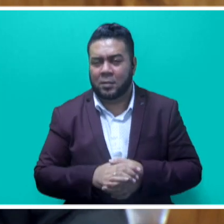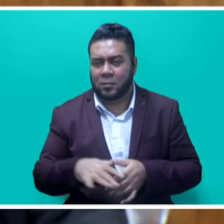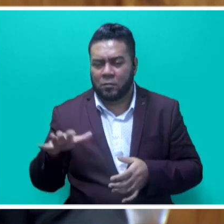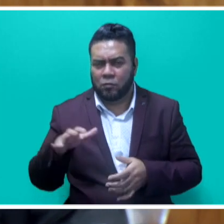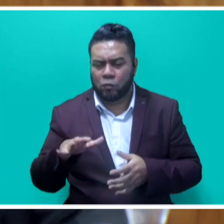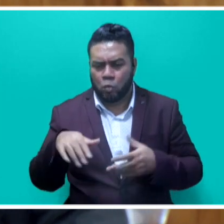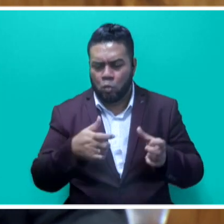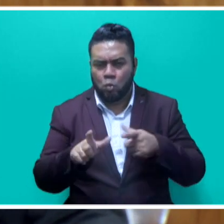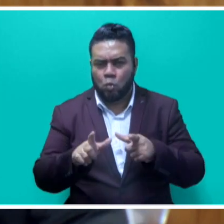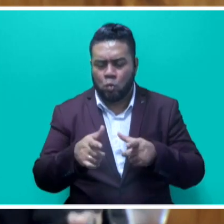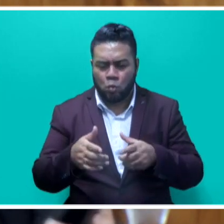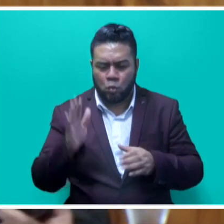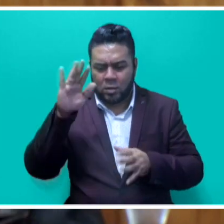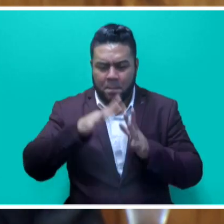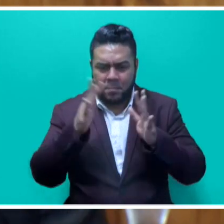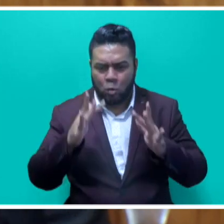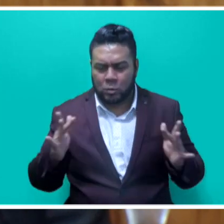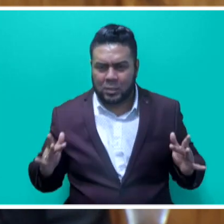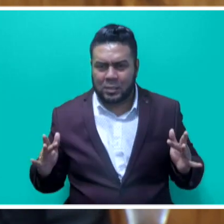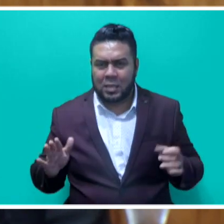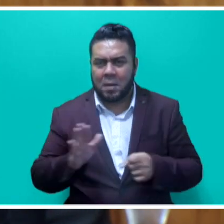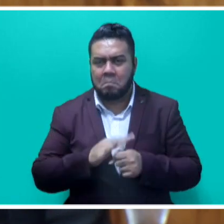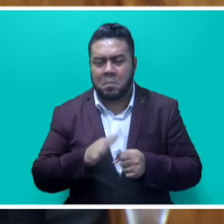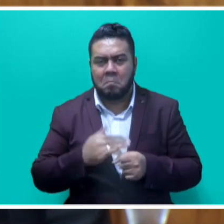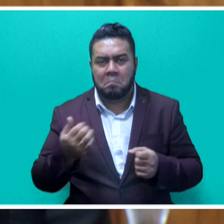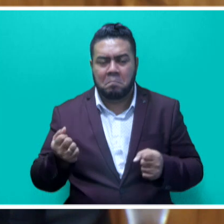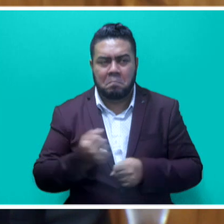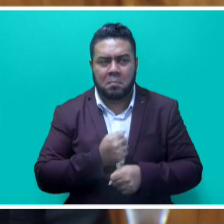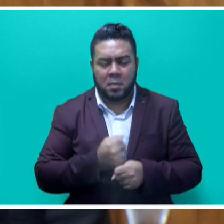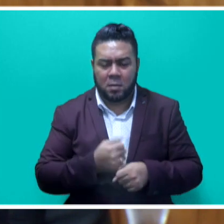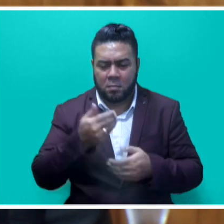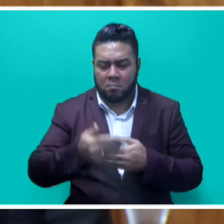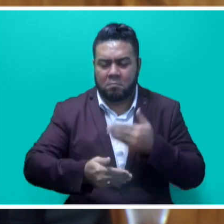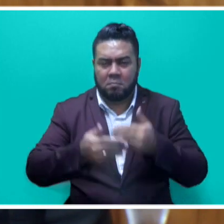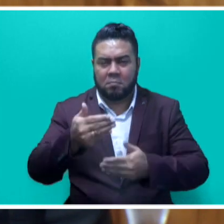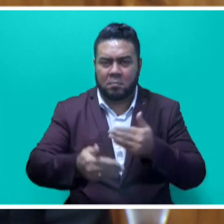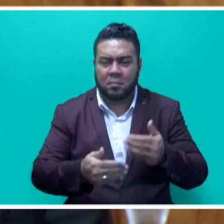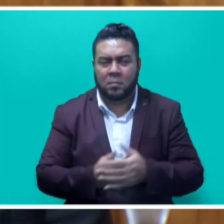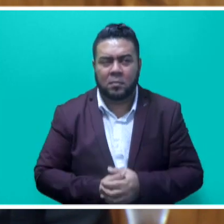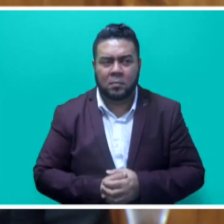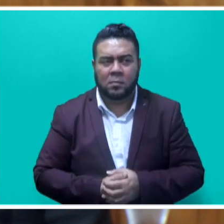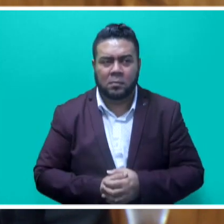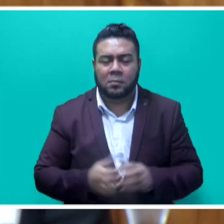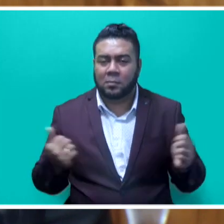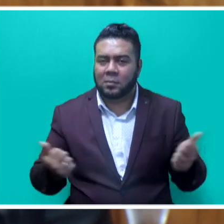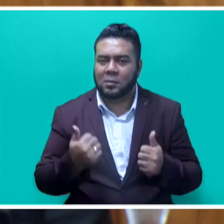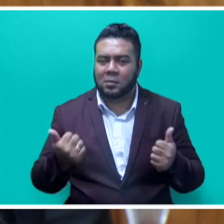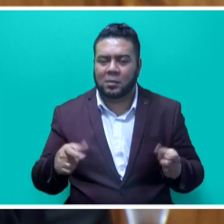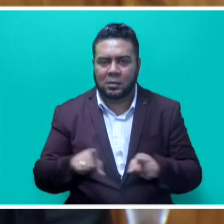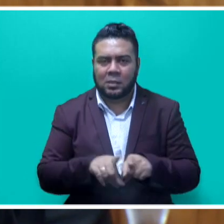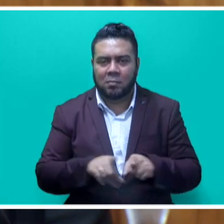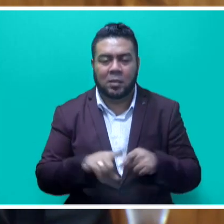natural features like creeks and mountains, as well as man-made obstacles, a lot like a challenge.